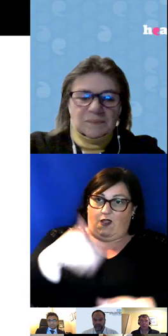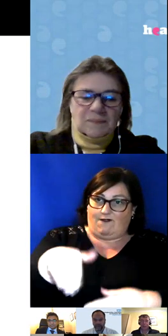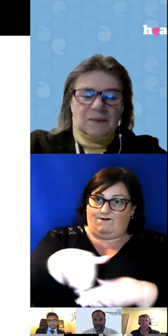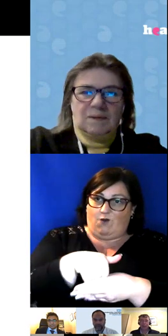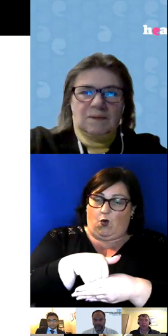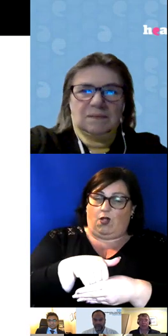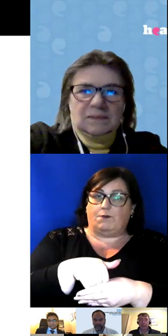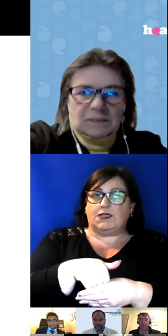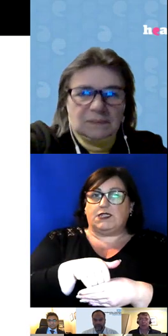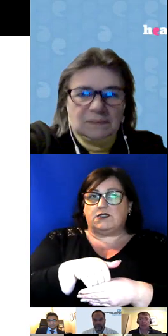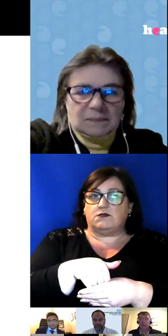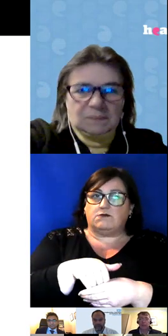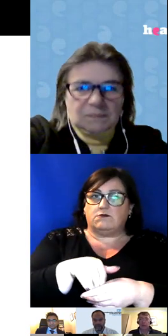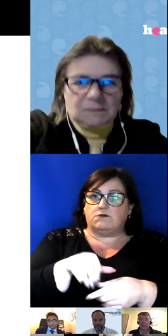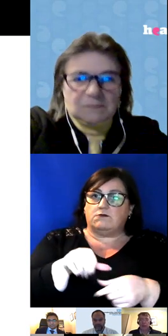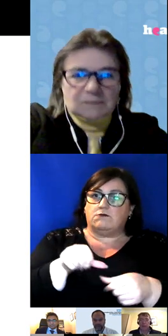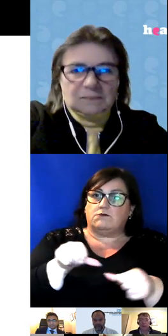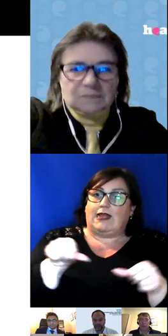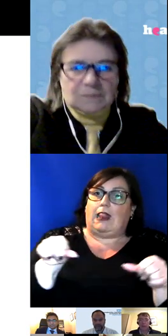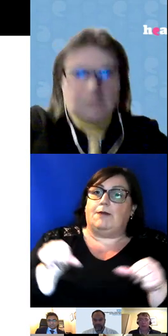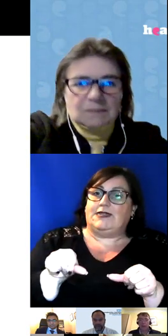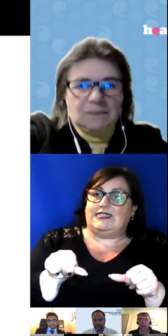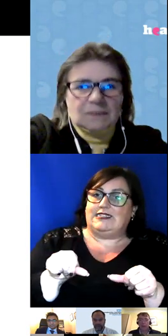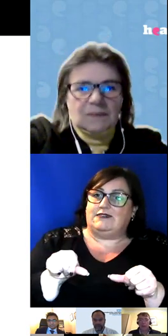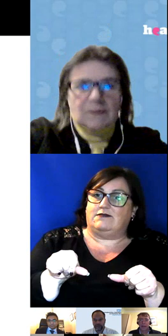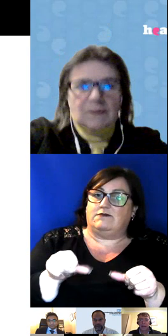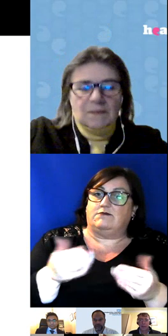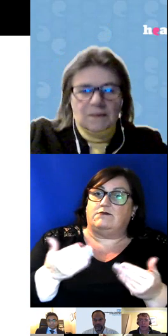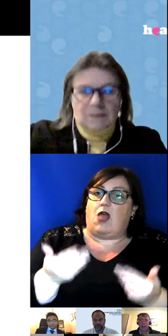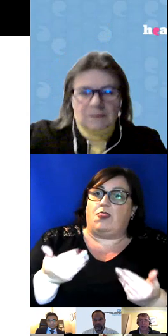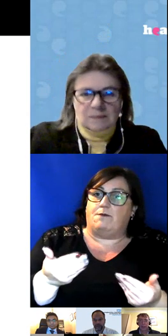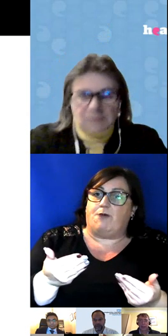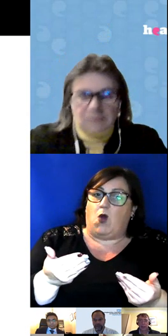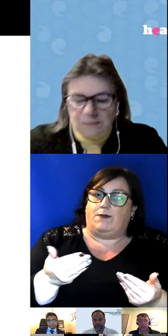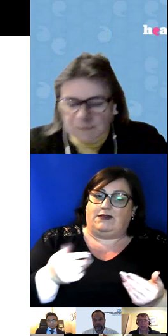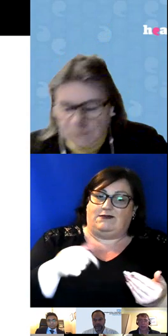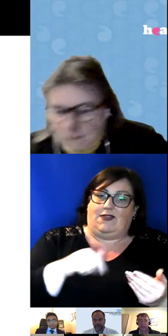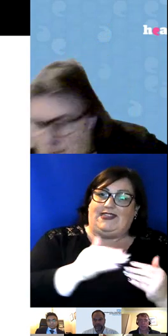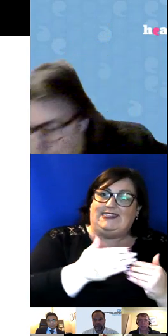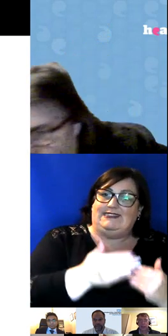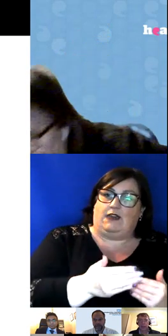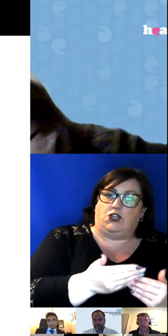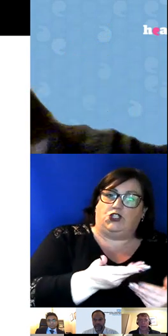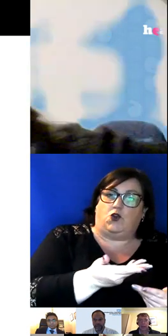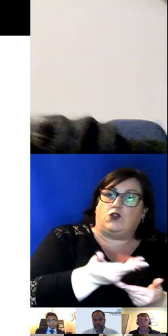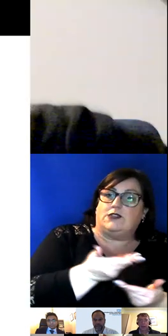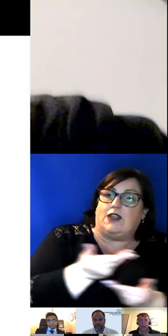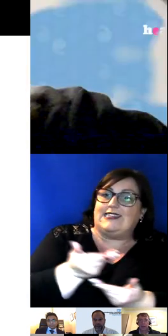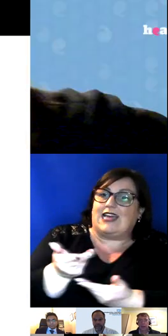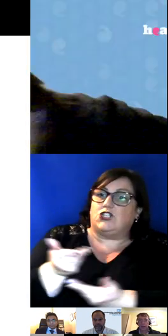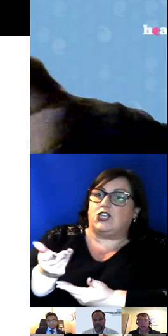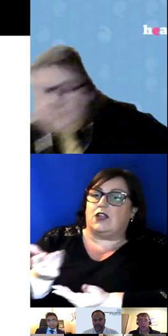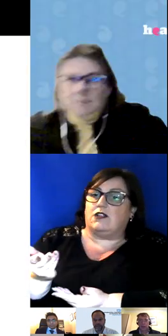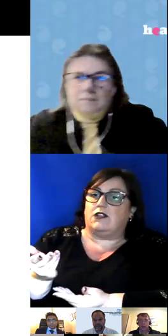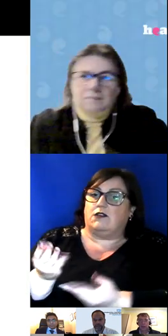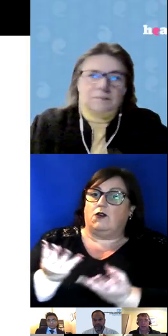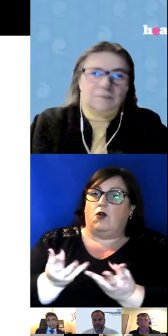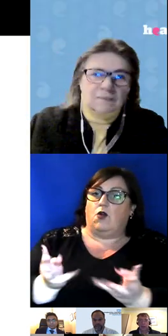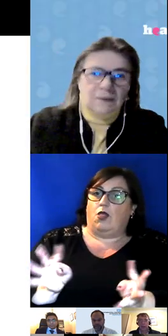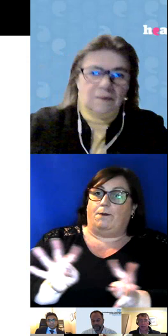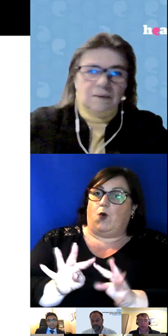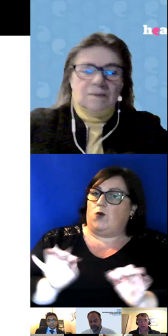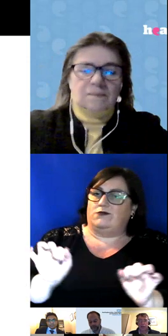been limited at the moment, in that we're out of consultation and the board hasn't actually met yet. But in terms